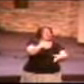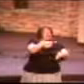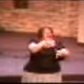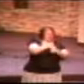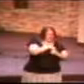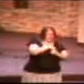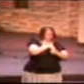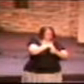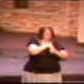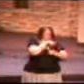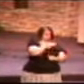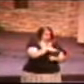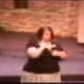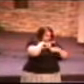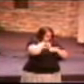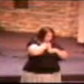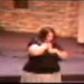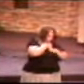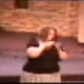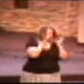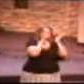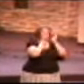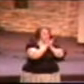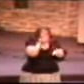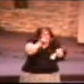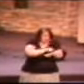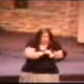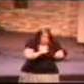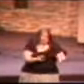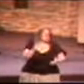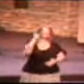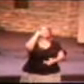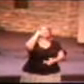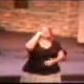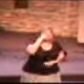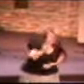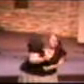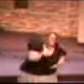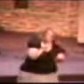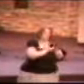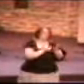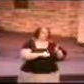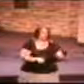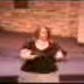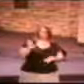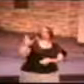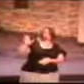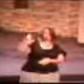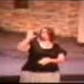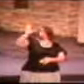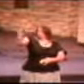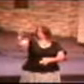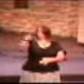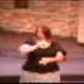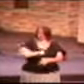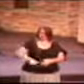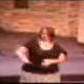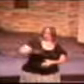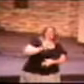you. Pray this way. See this way. Your kingdom